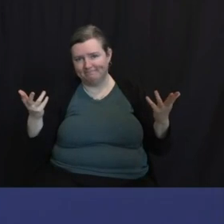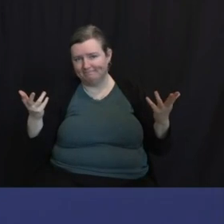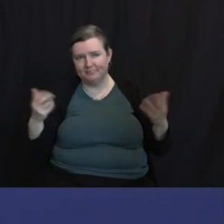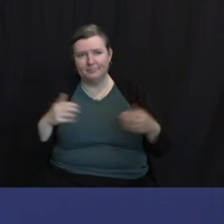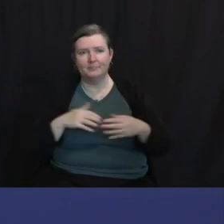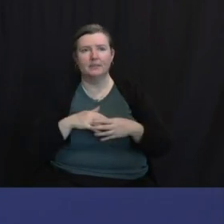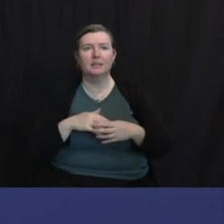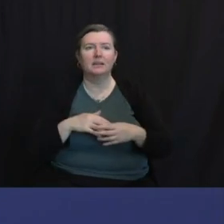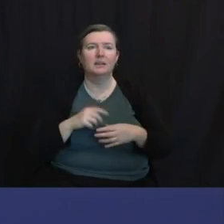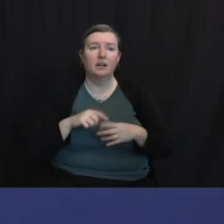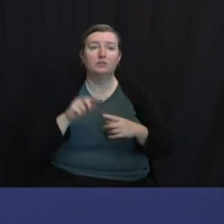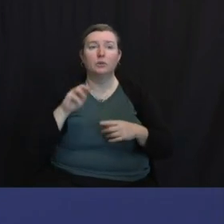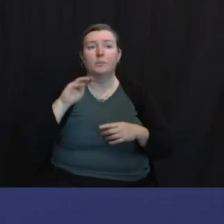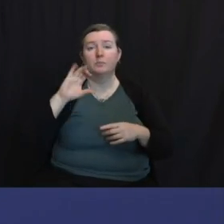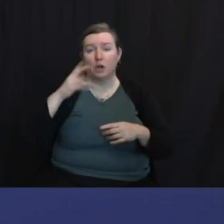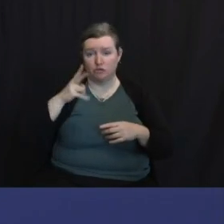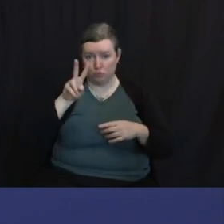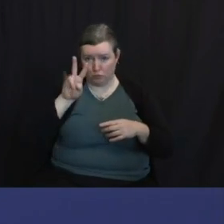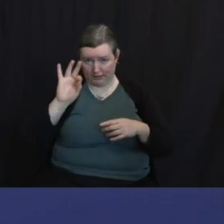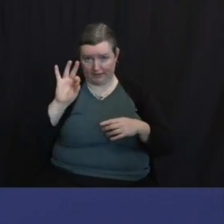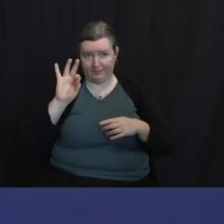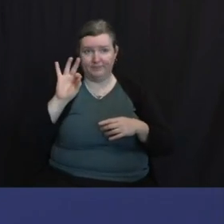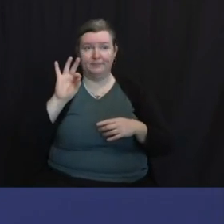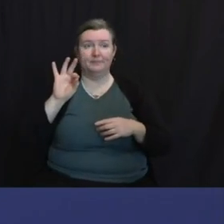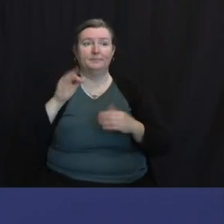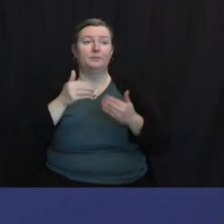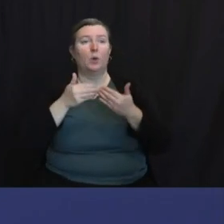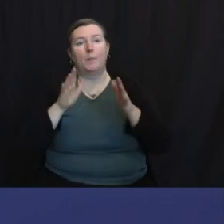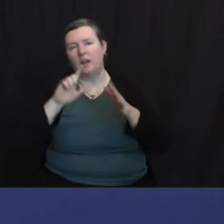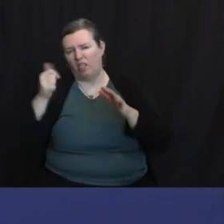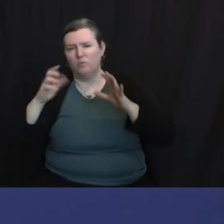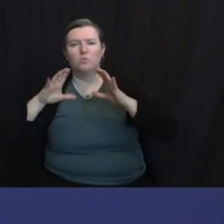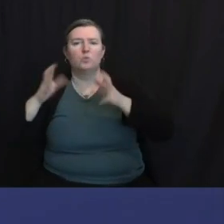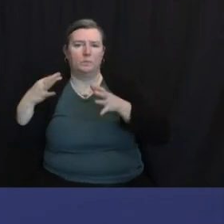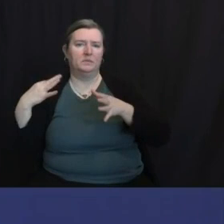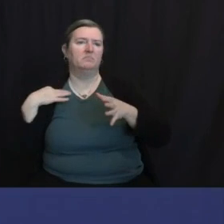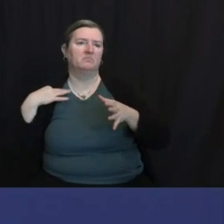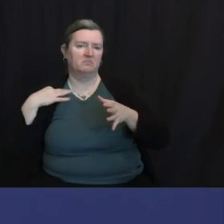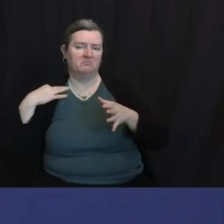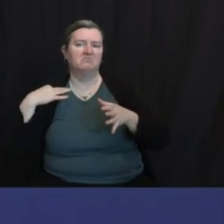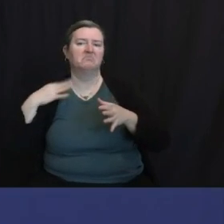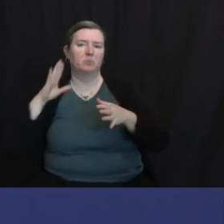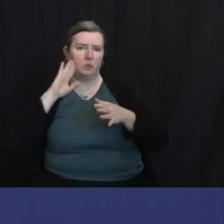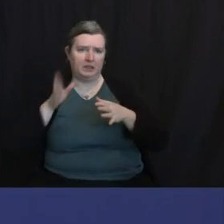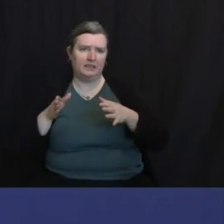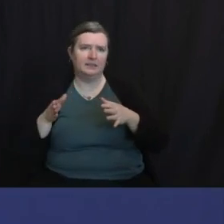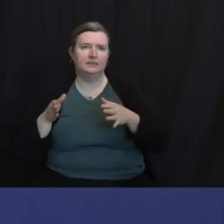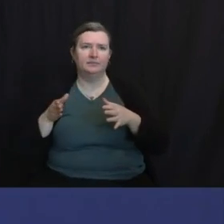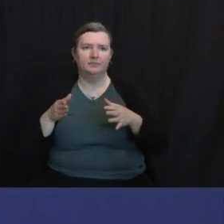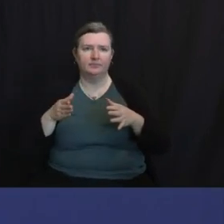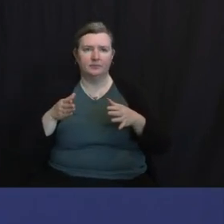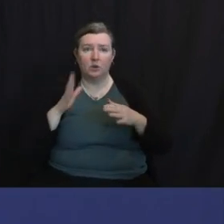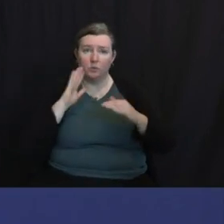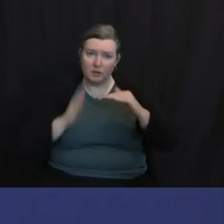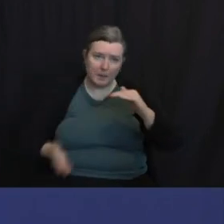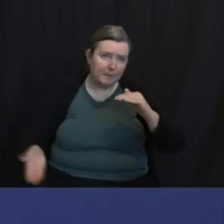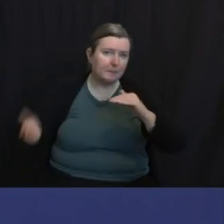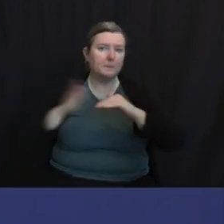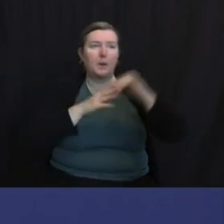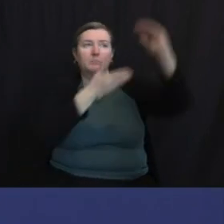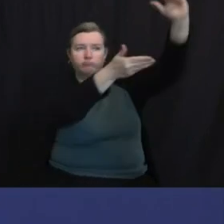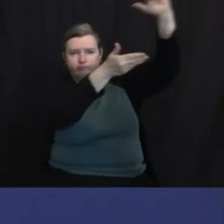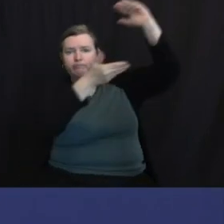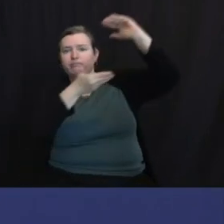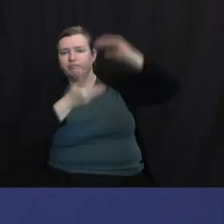of March with that increase in supply, you may well have the phenomenon that group is getting in to